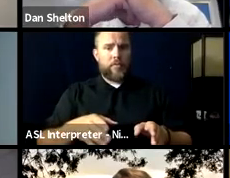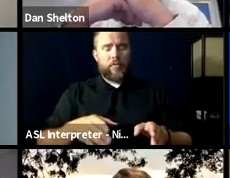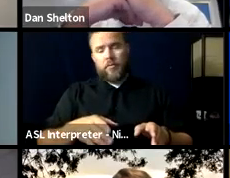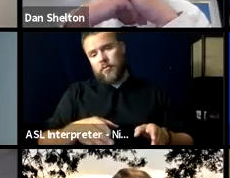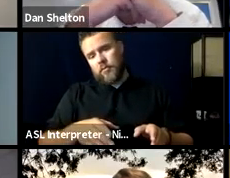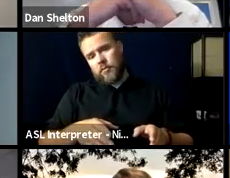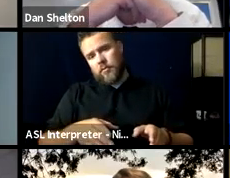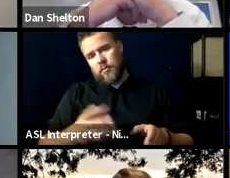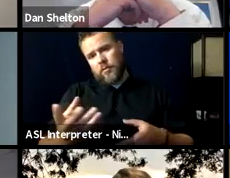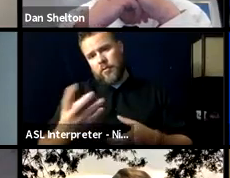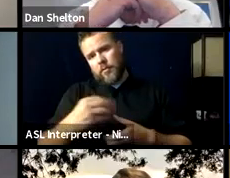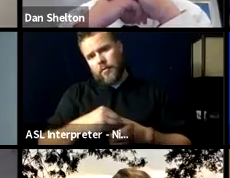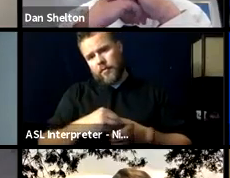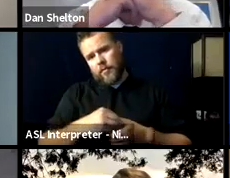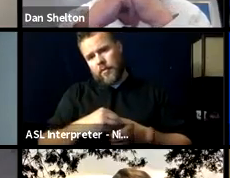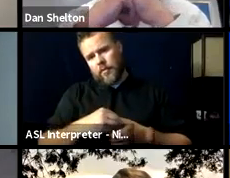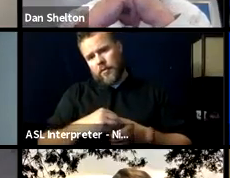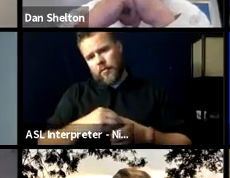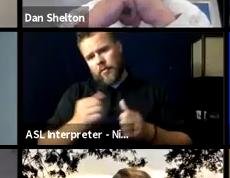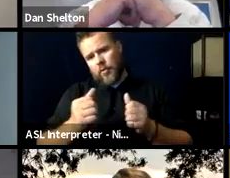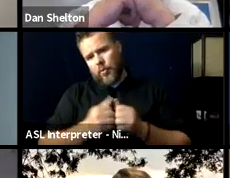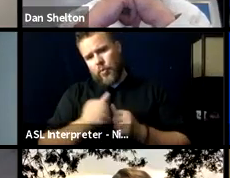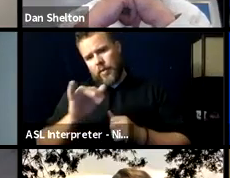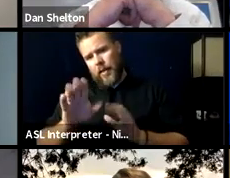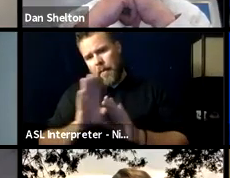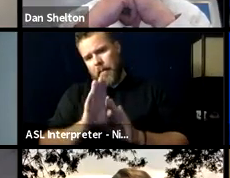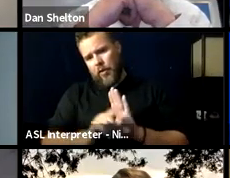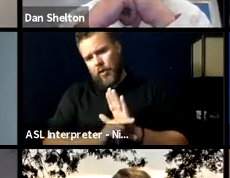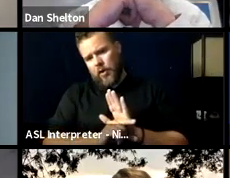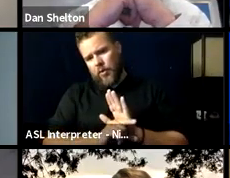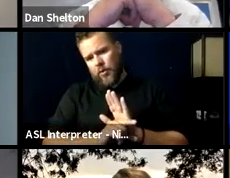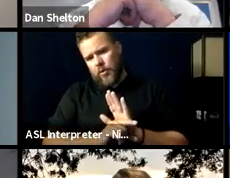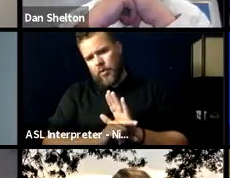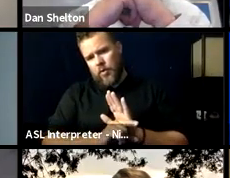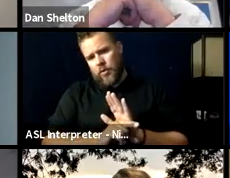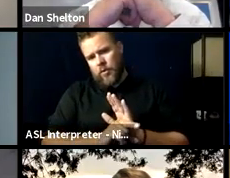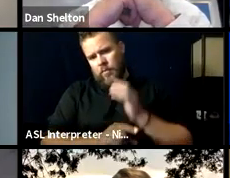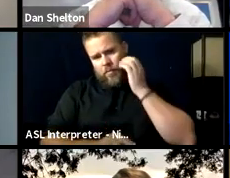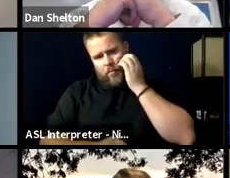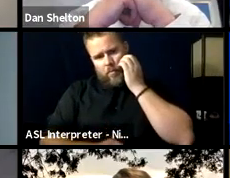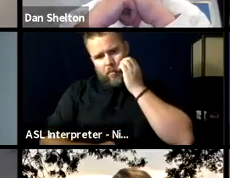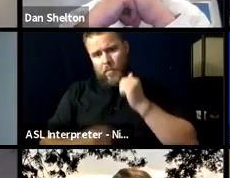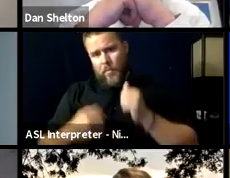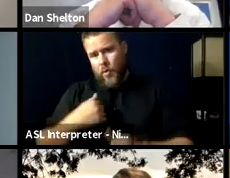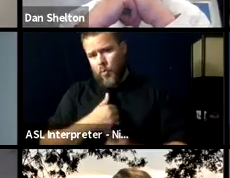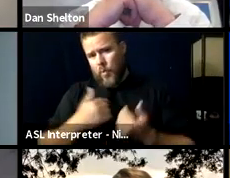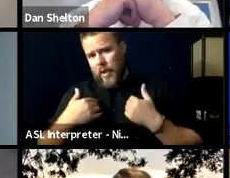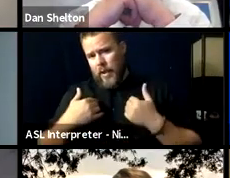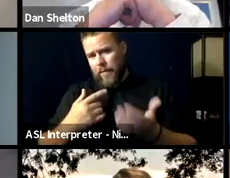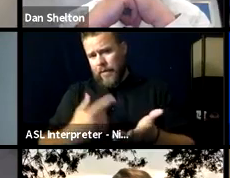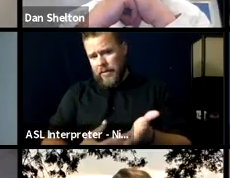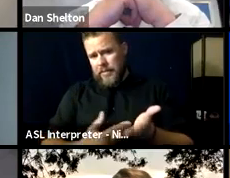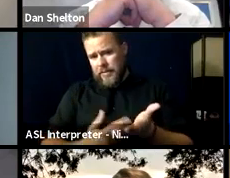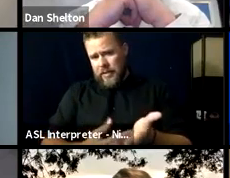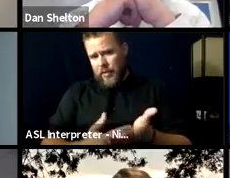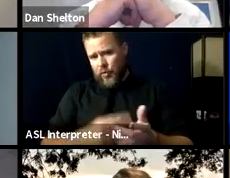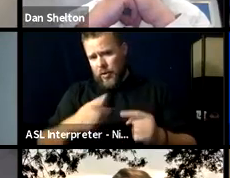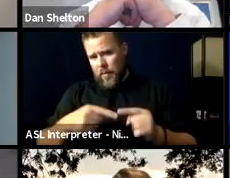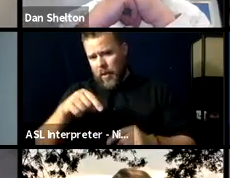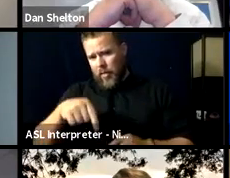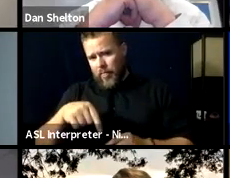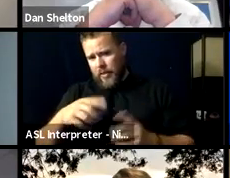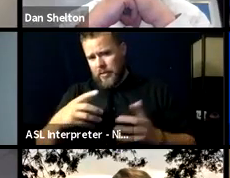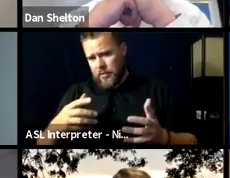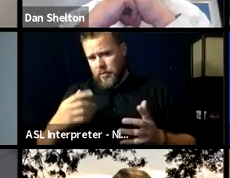this evening. So with that background, is there any discussion about this before I